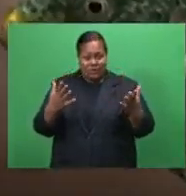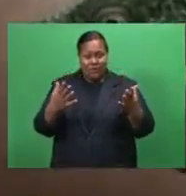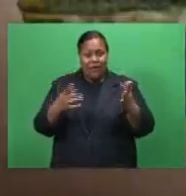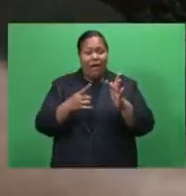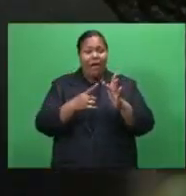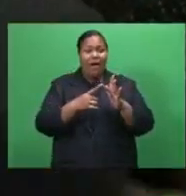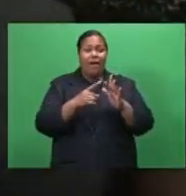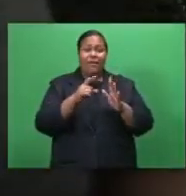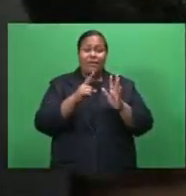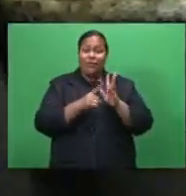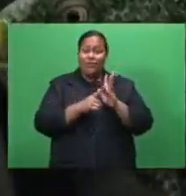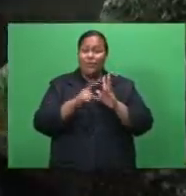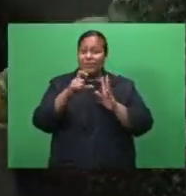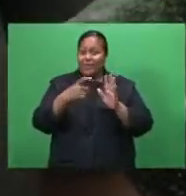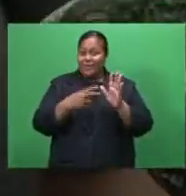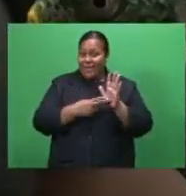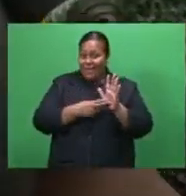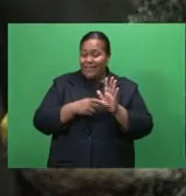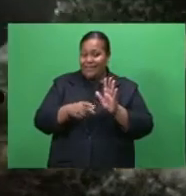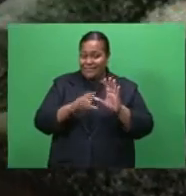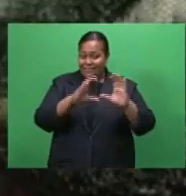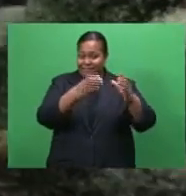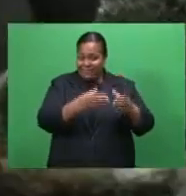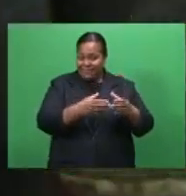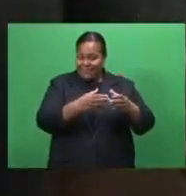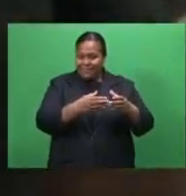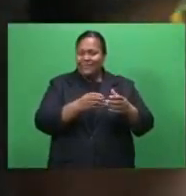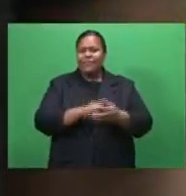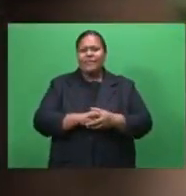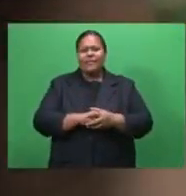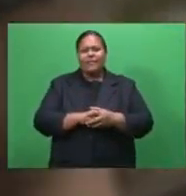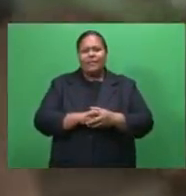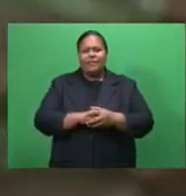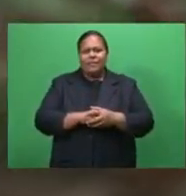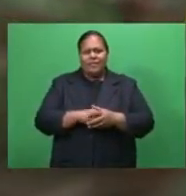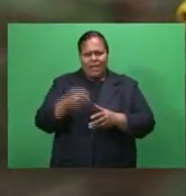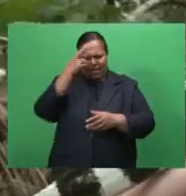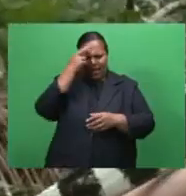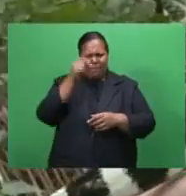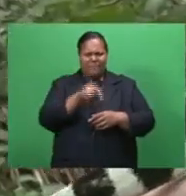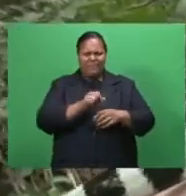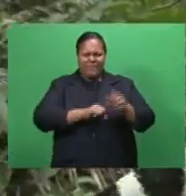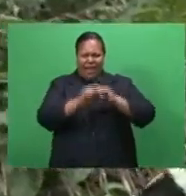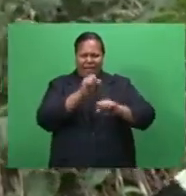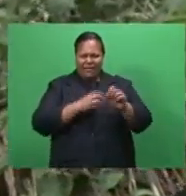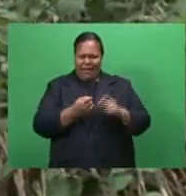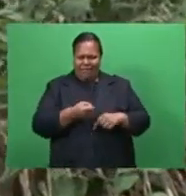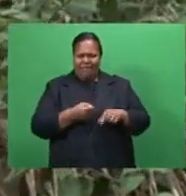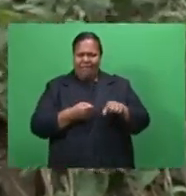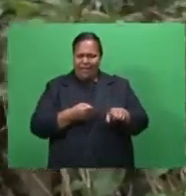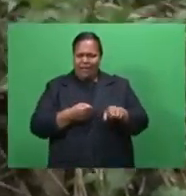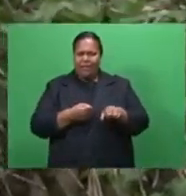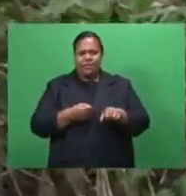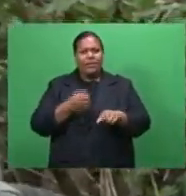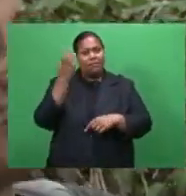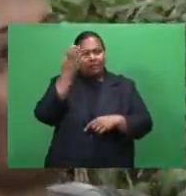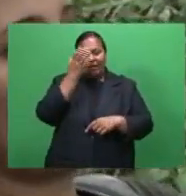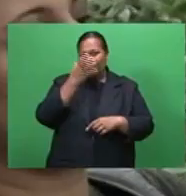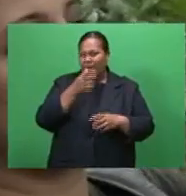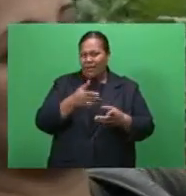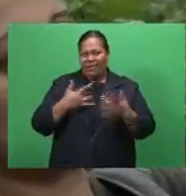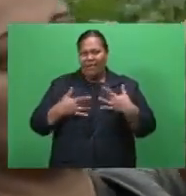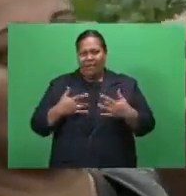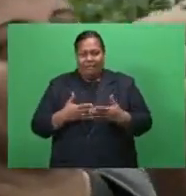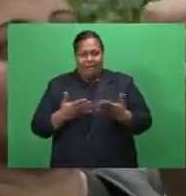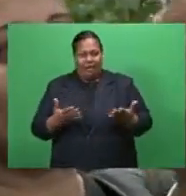Fijian crested iguana, scientifically known as the Brachylophus vitiensis, as critically endangered. Fiji currently